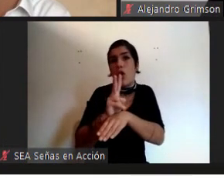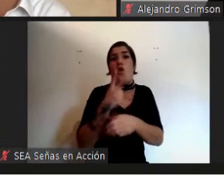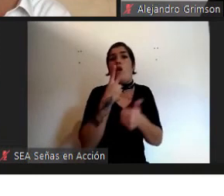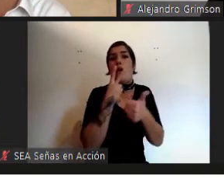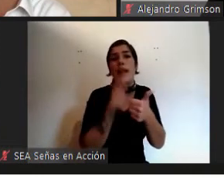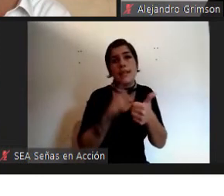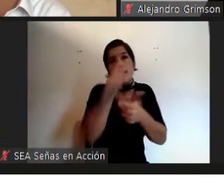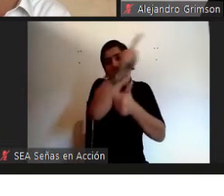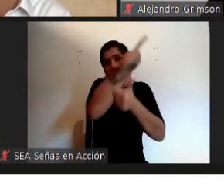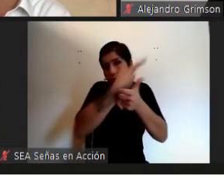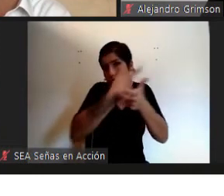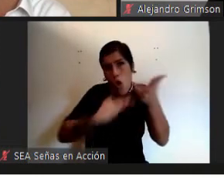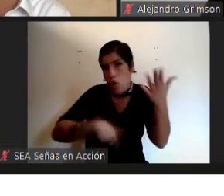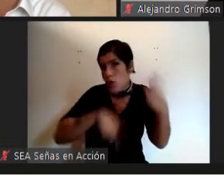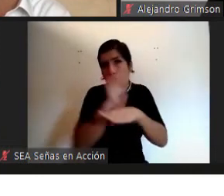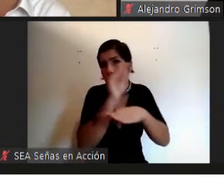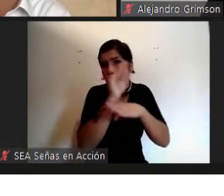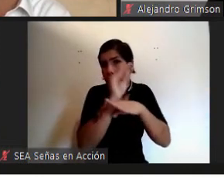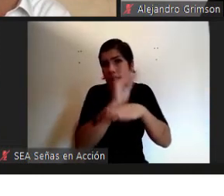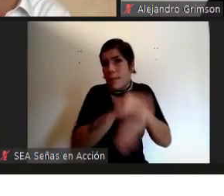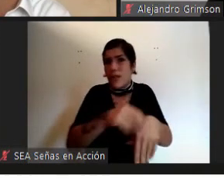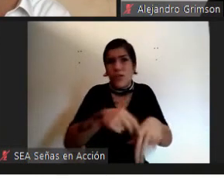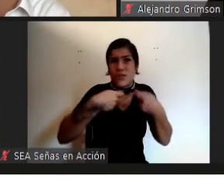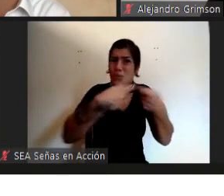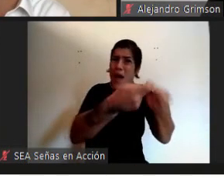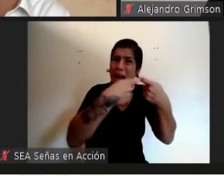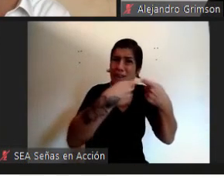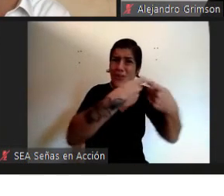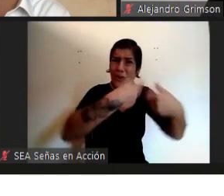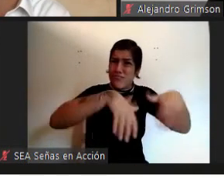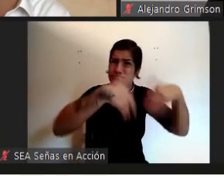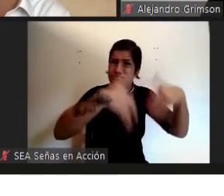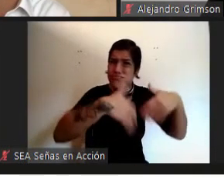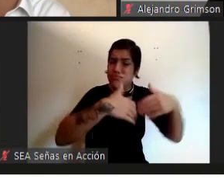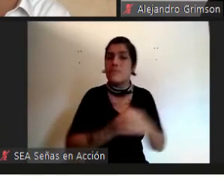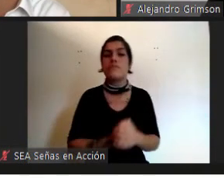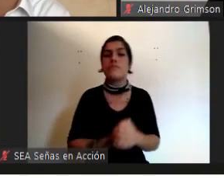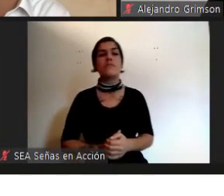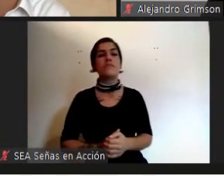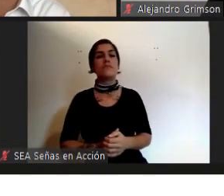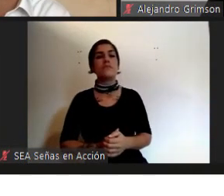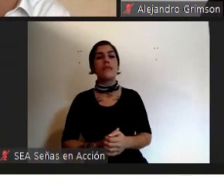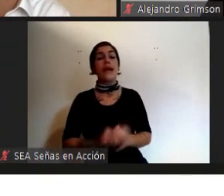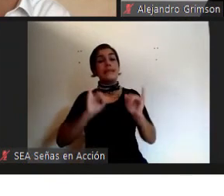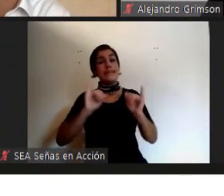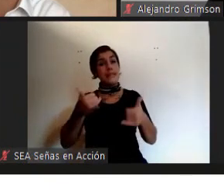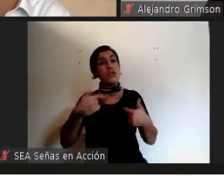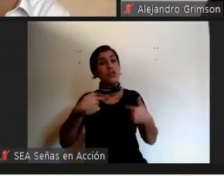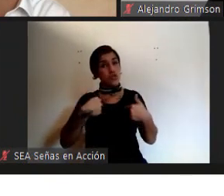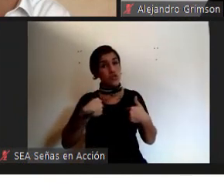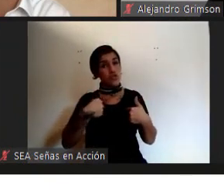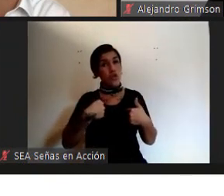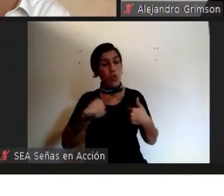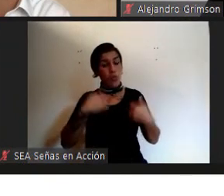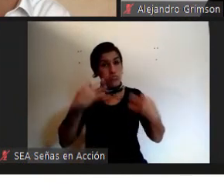money paid to on the entrance ticket. I wanted to talk about the box office.